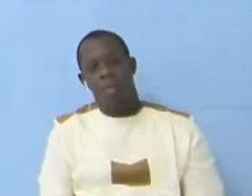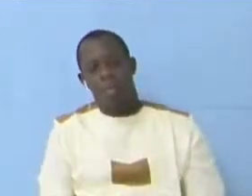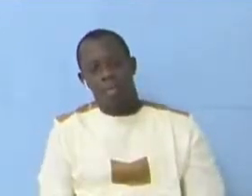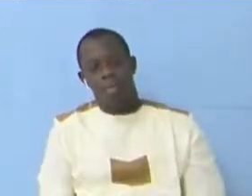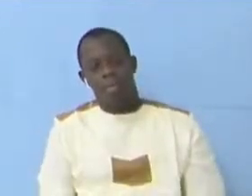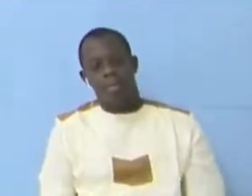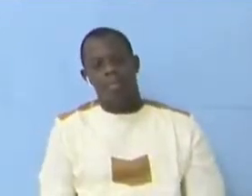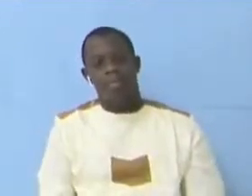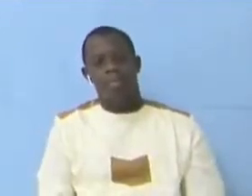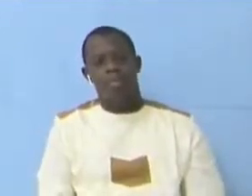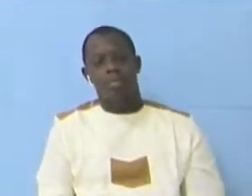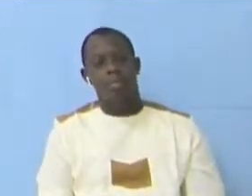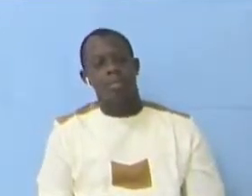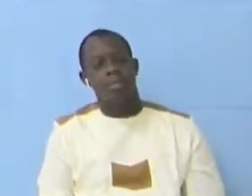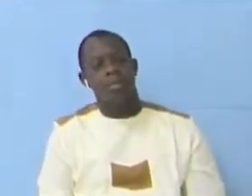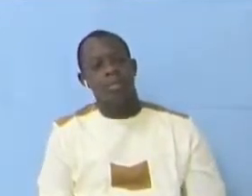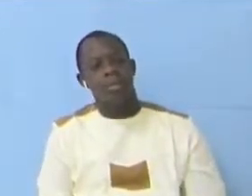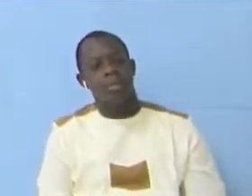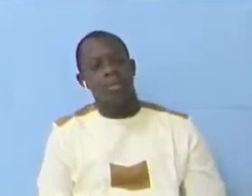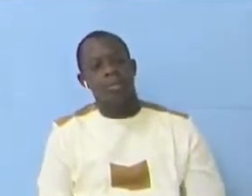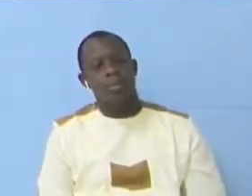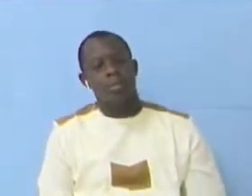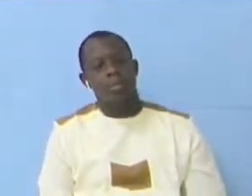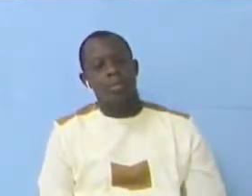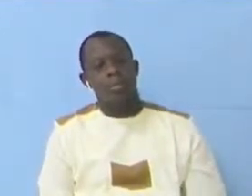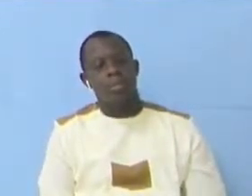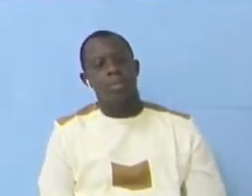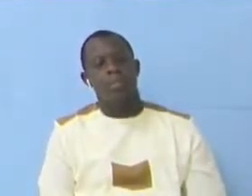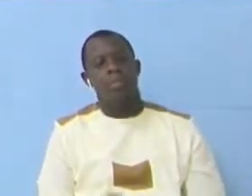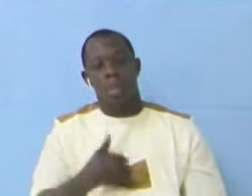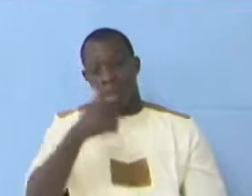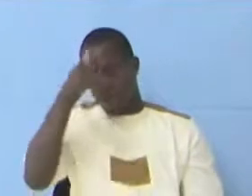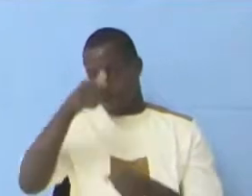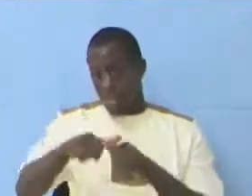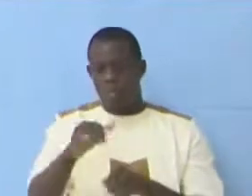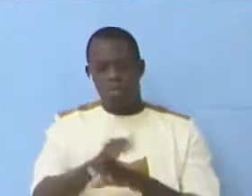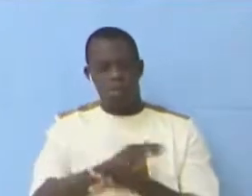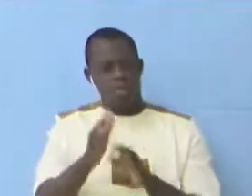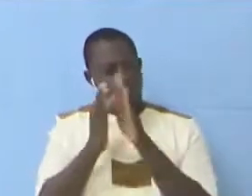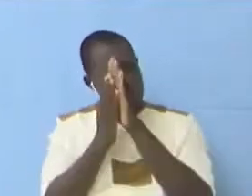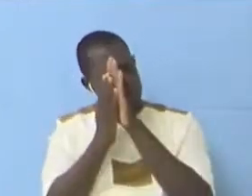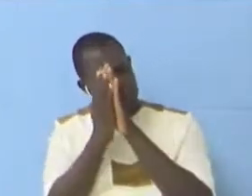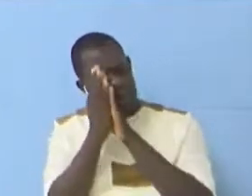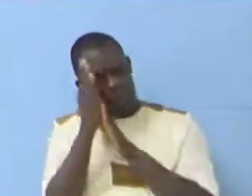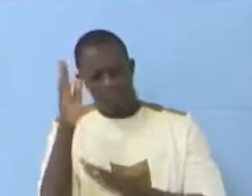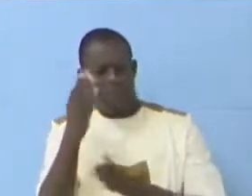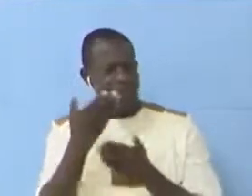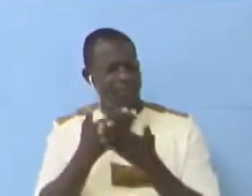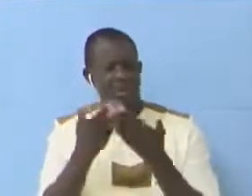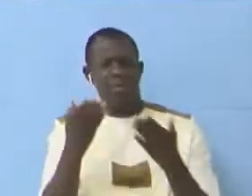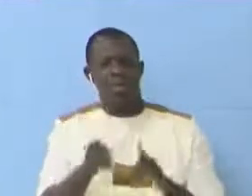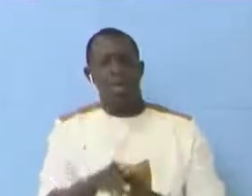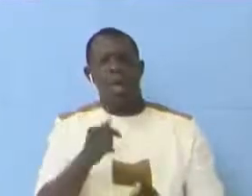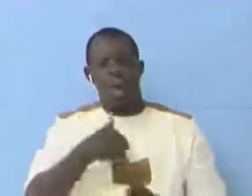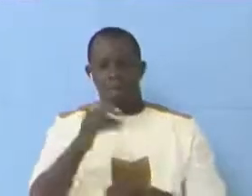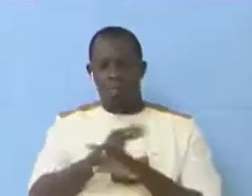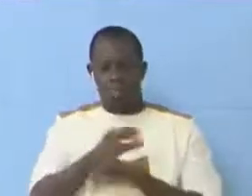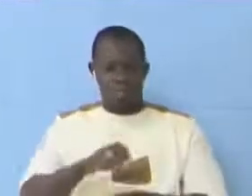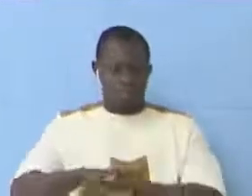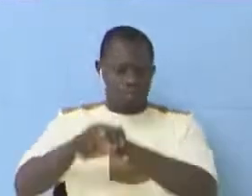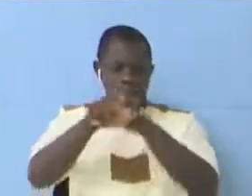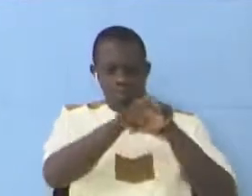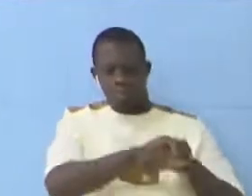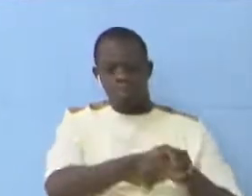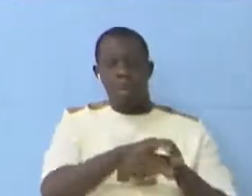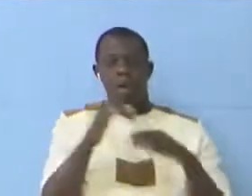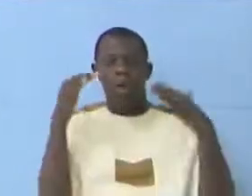So I remember I was in deep sleep. ndax boobu maa ngi doon nelaw. So I was taken to the conference hall. lañ